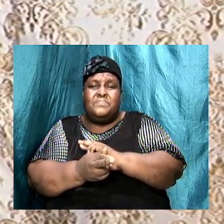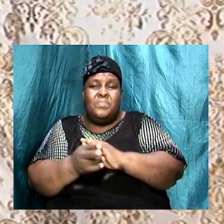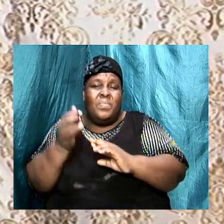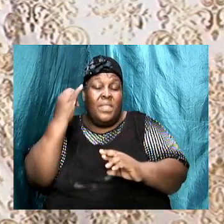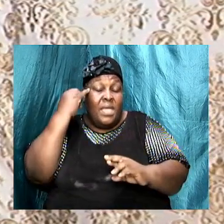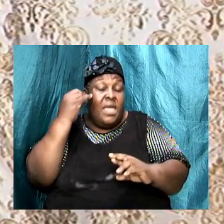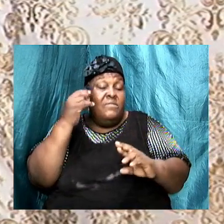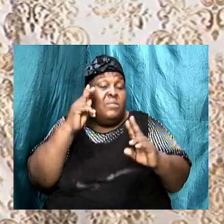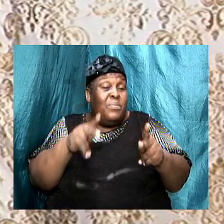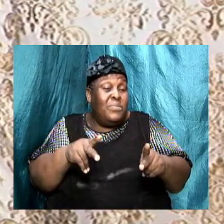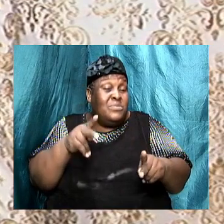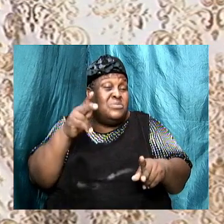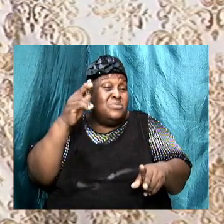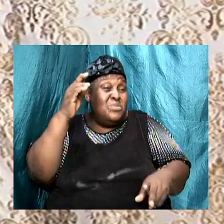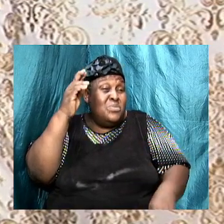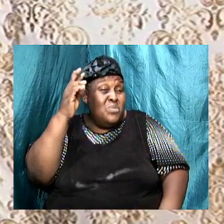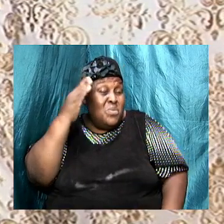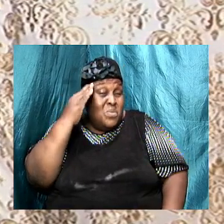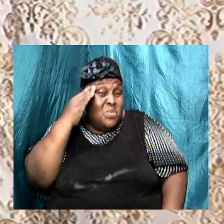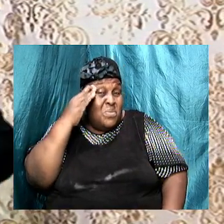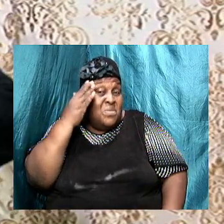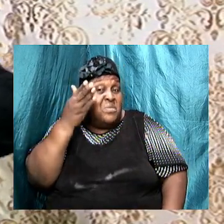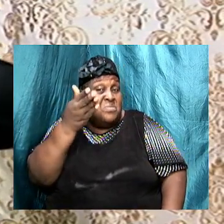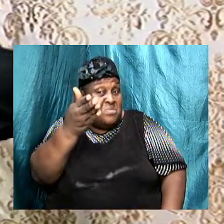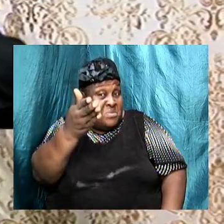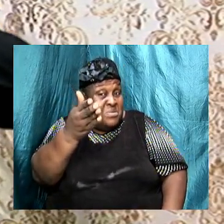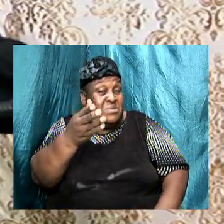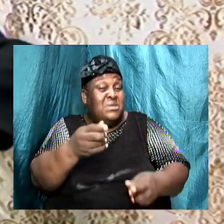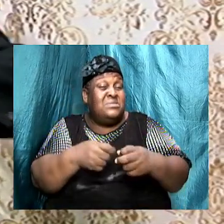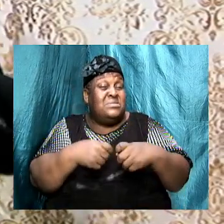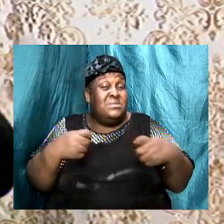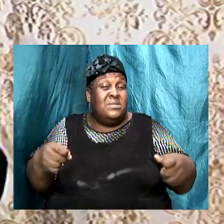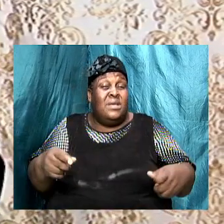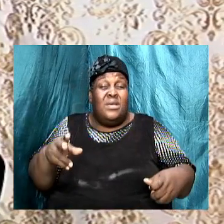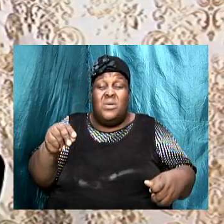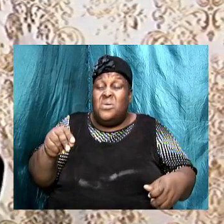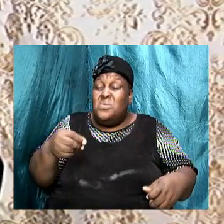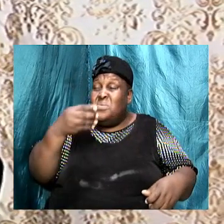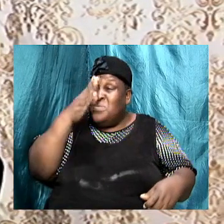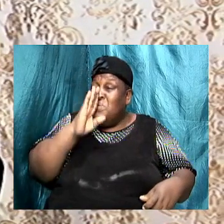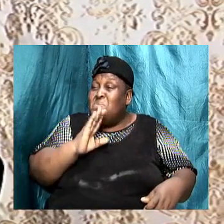person recognizes that he's a sinner, but there is no godly sorrow,